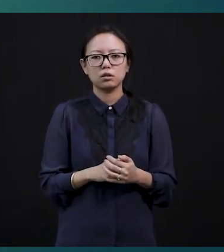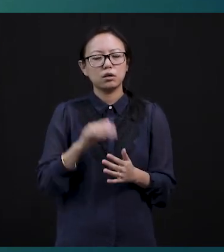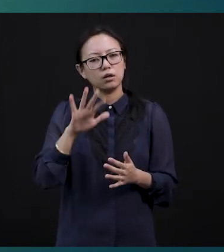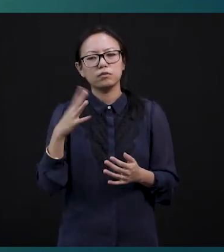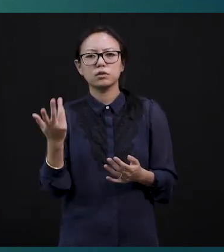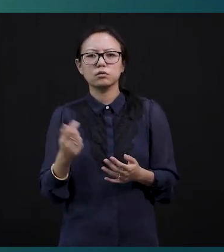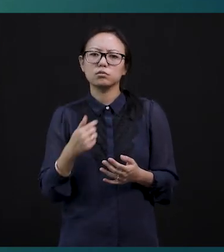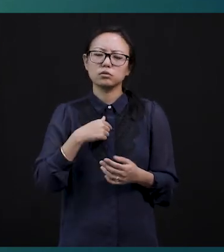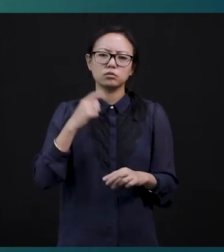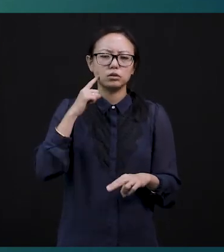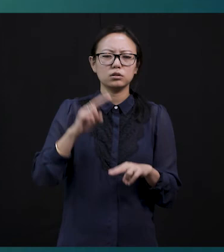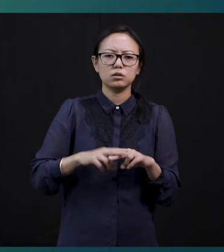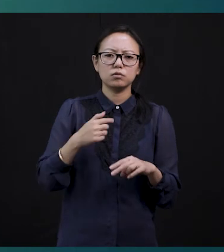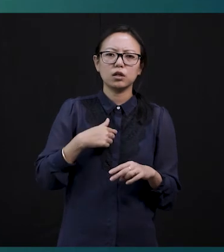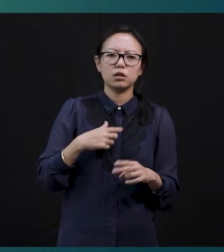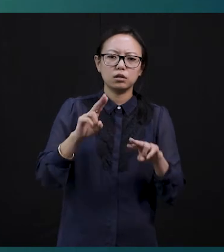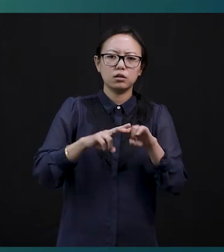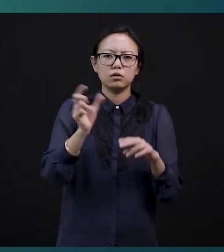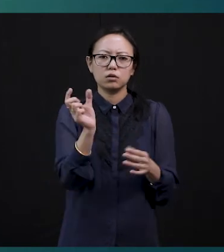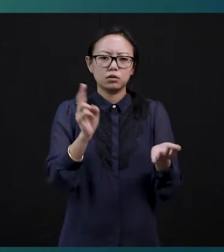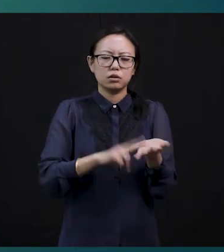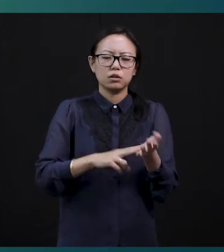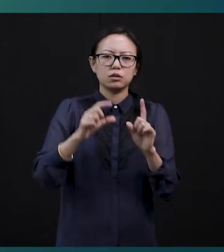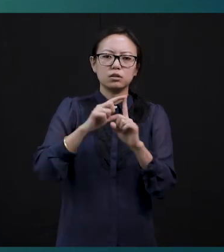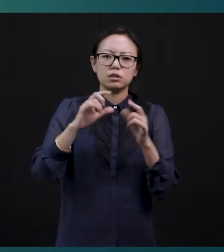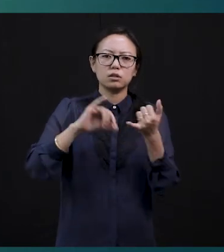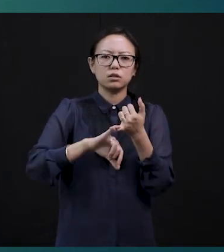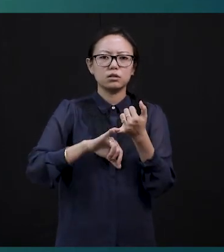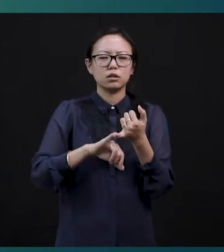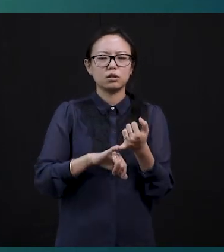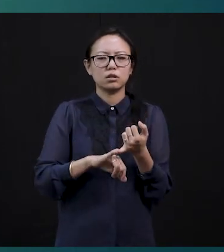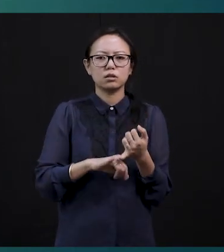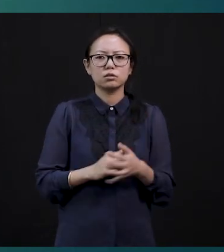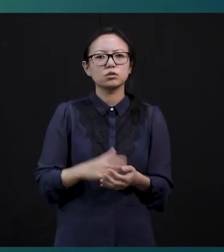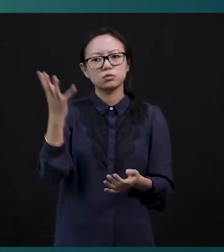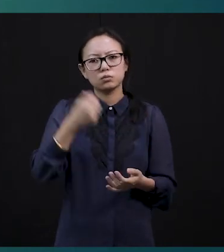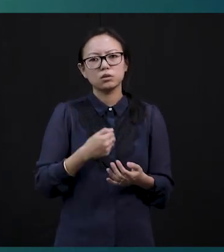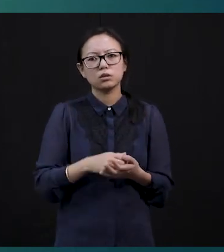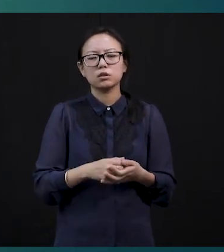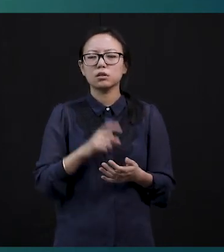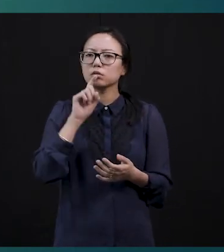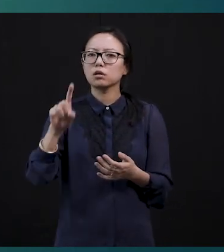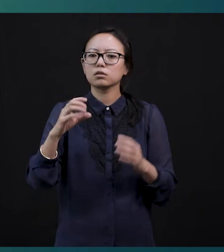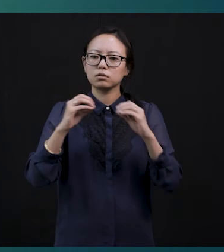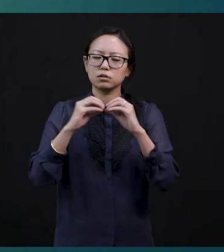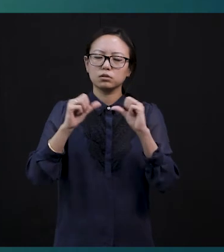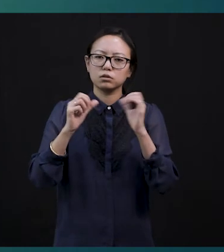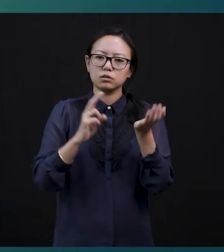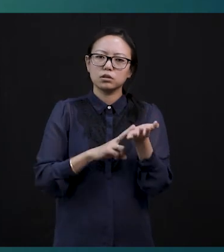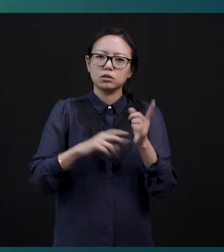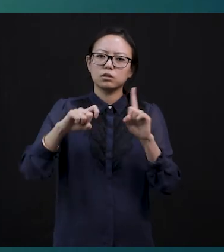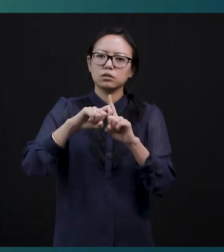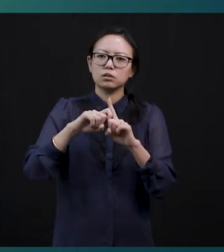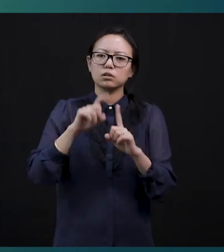what do I do? Where do I go? I take the help of the middleman called bank and I ask them that I need funds to invest in